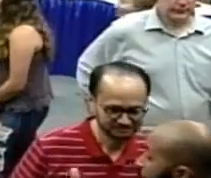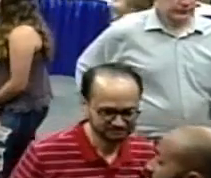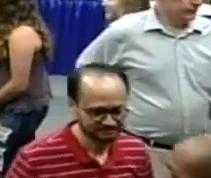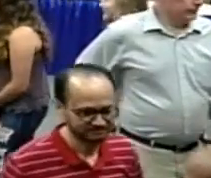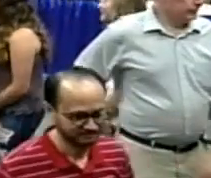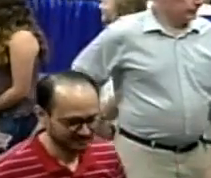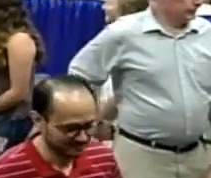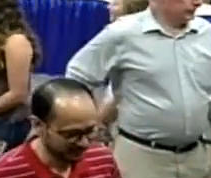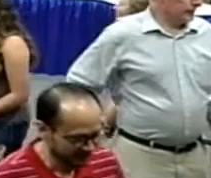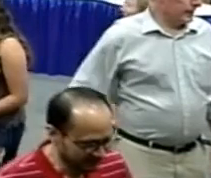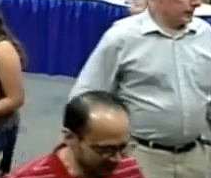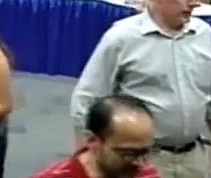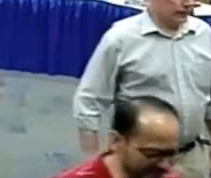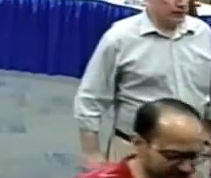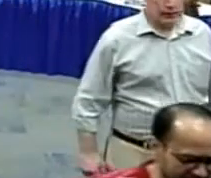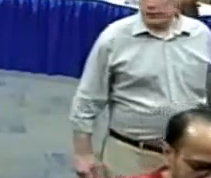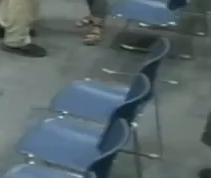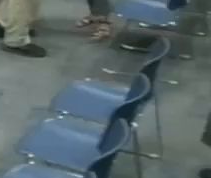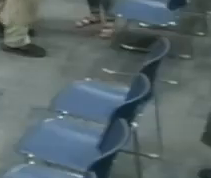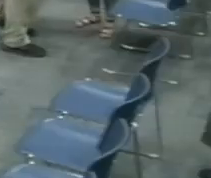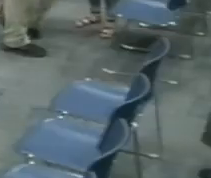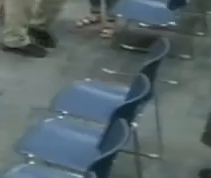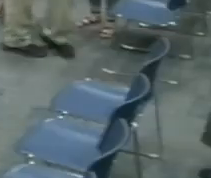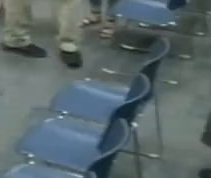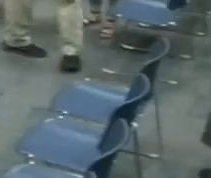she laughing at me.